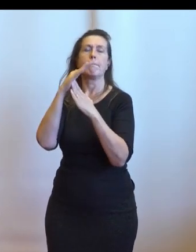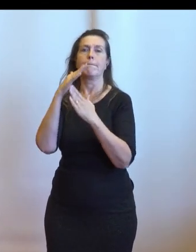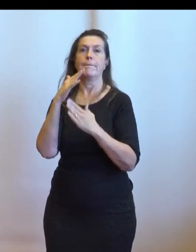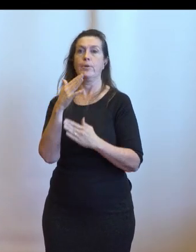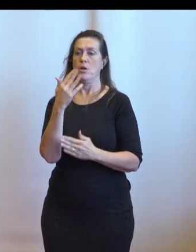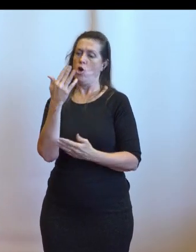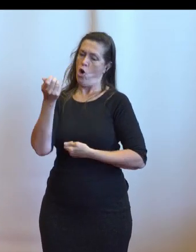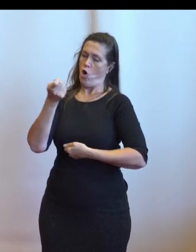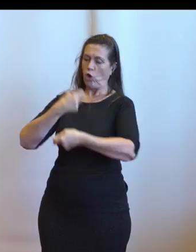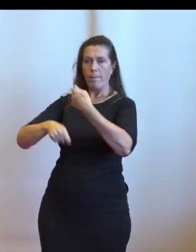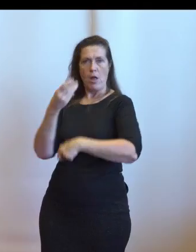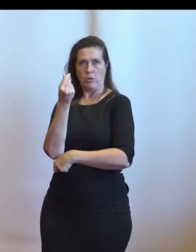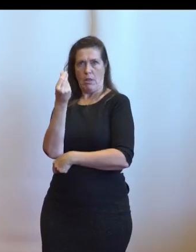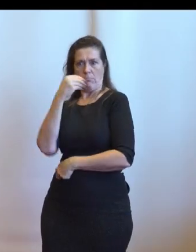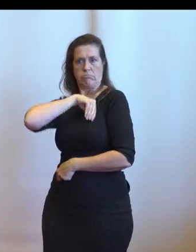benefits perspective?